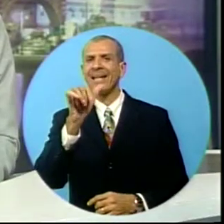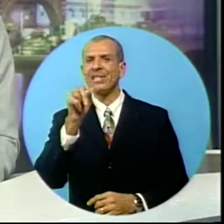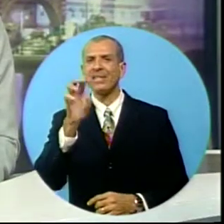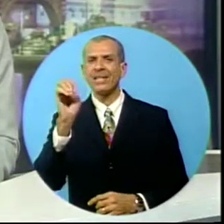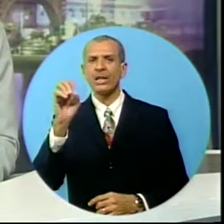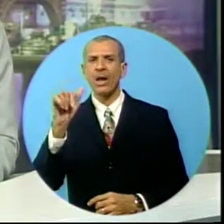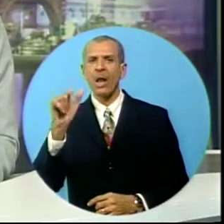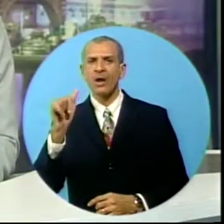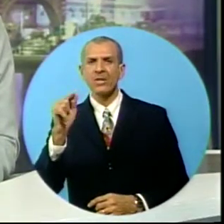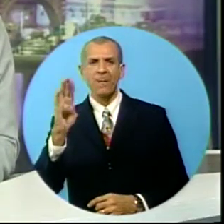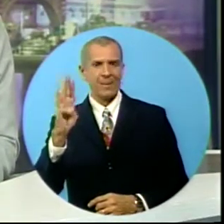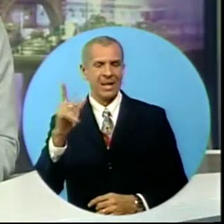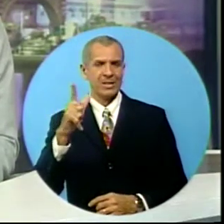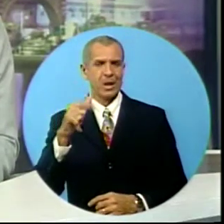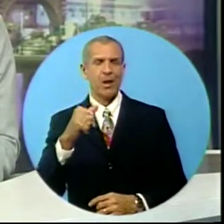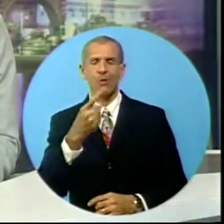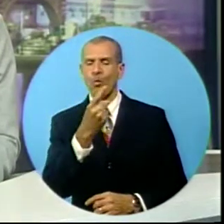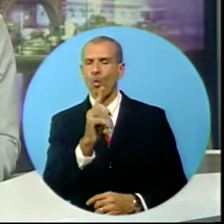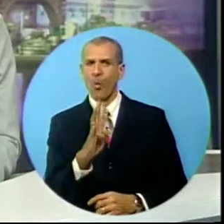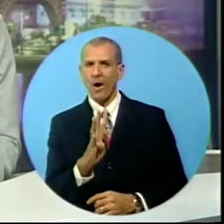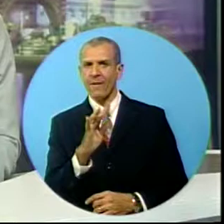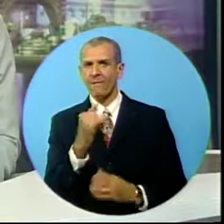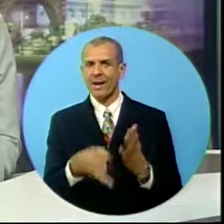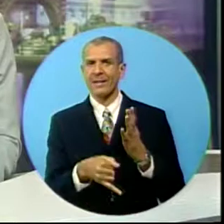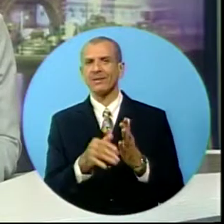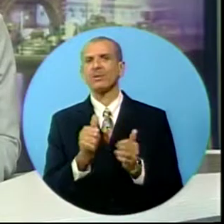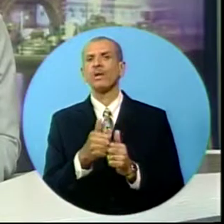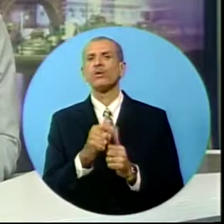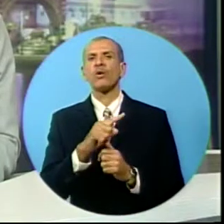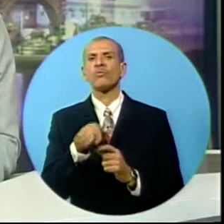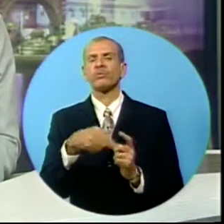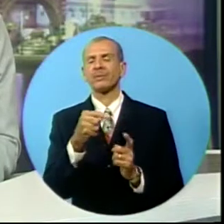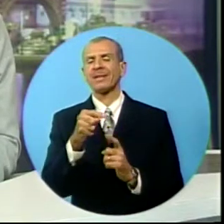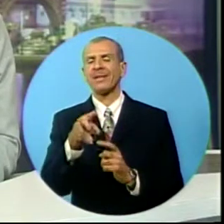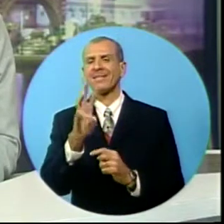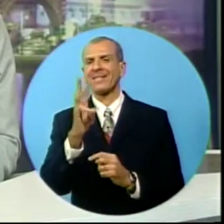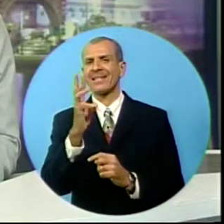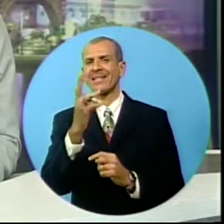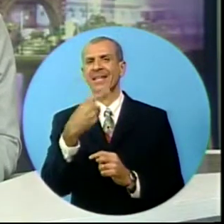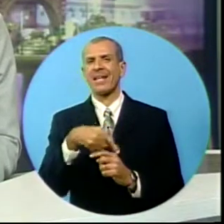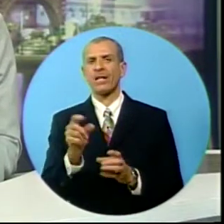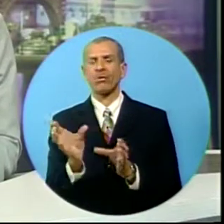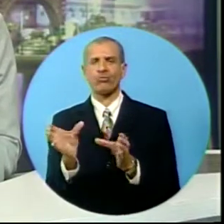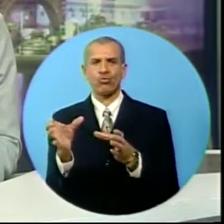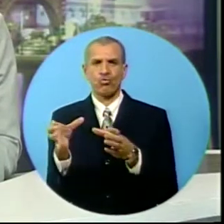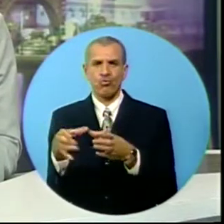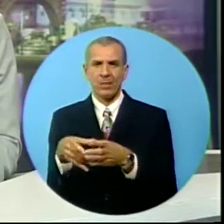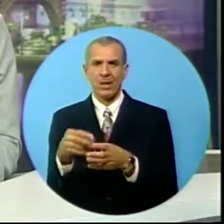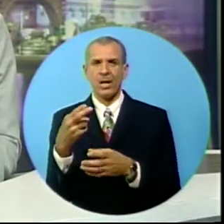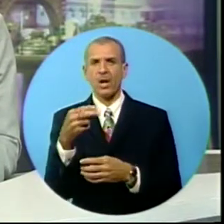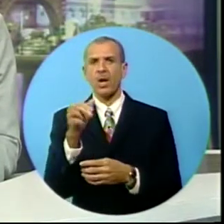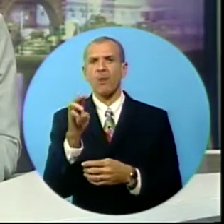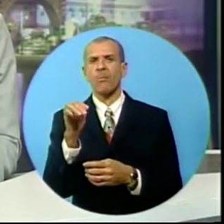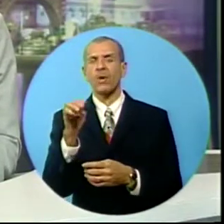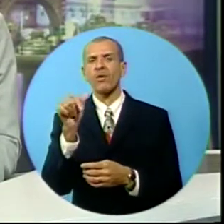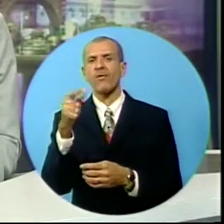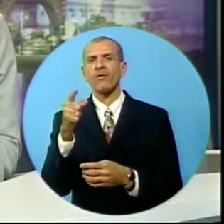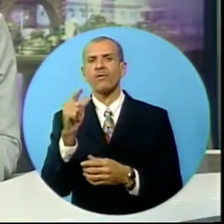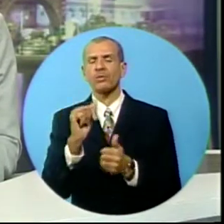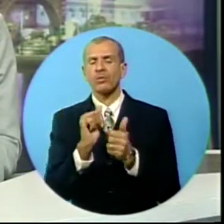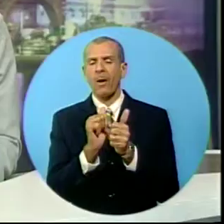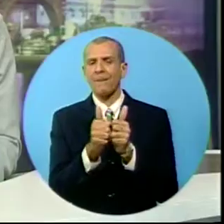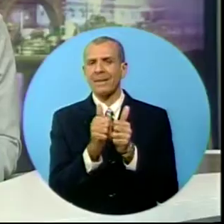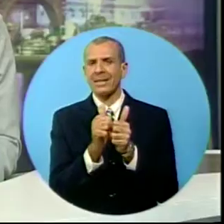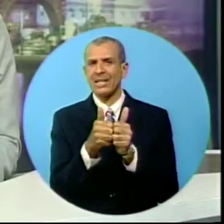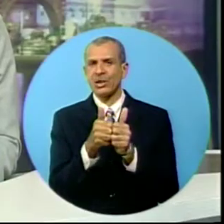primary all but quarterfinal berths when the round of 16 began today in the Guardian Group Herman Griffith Primary Schools Cricket Competition